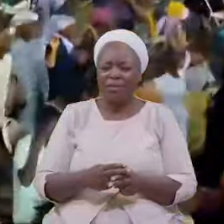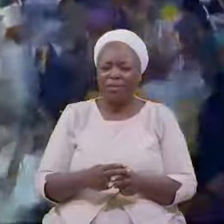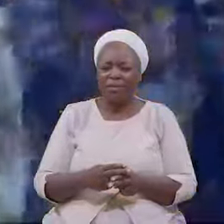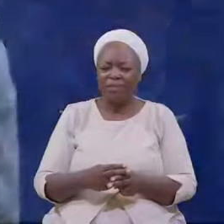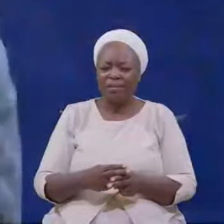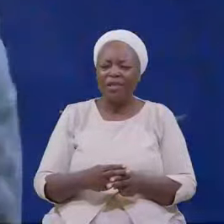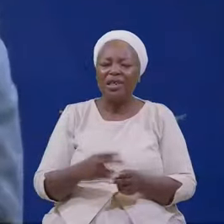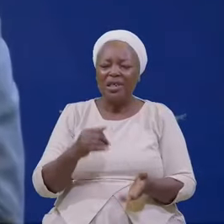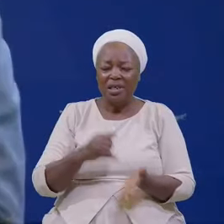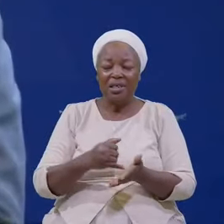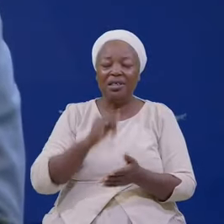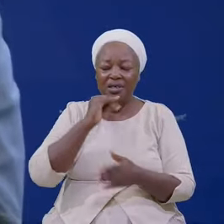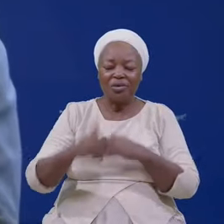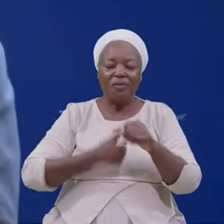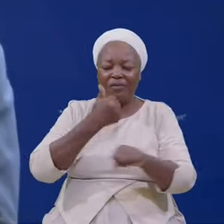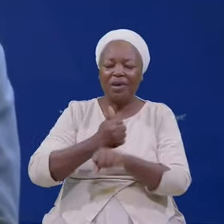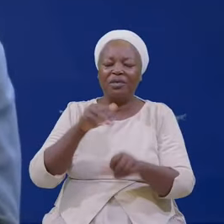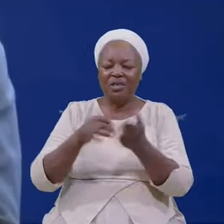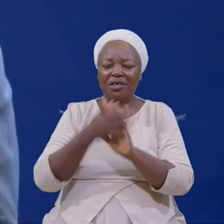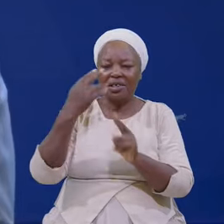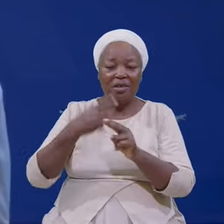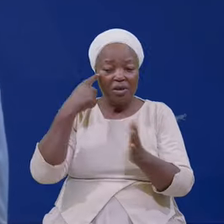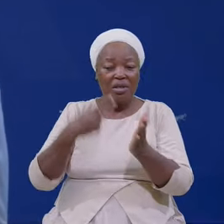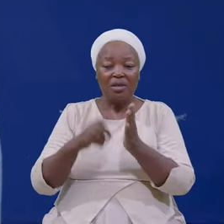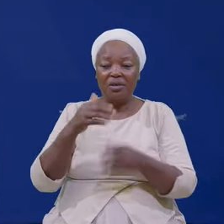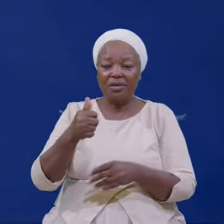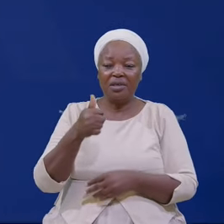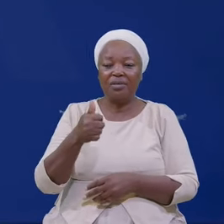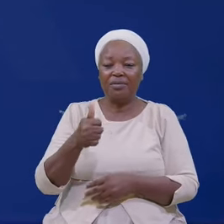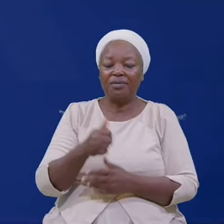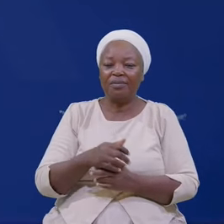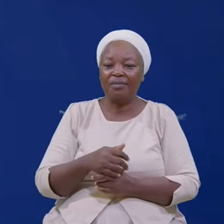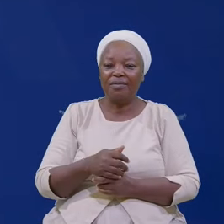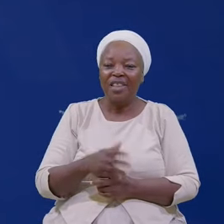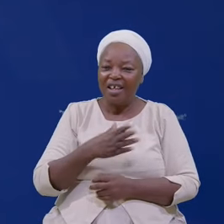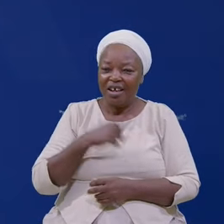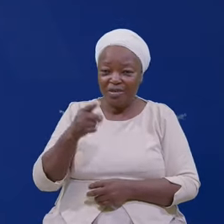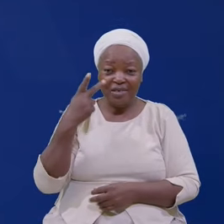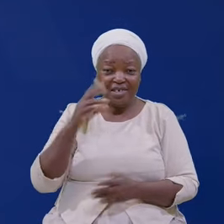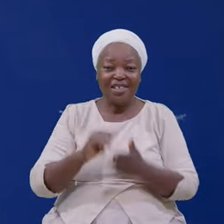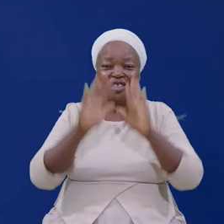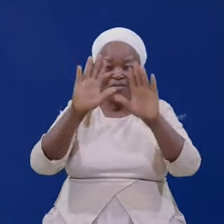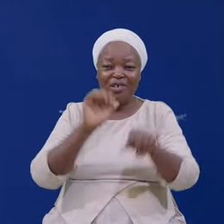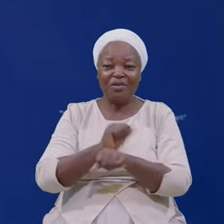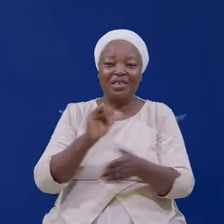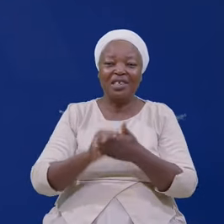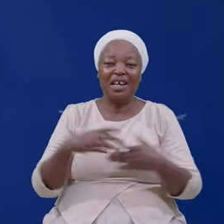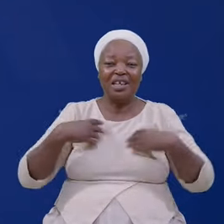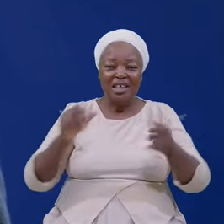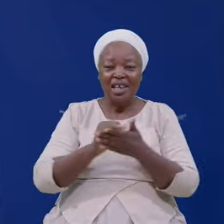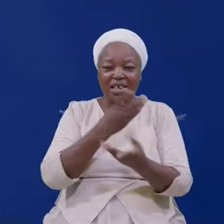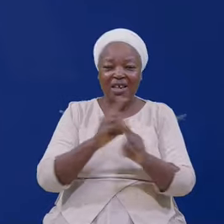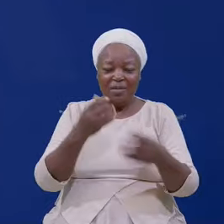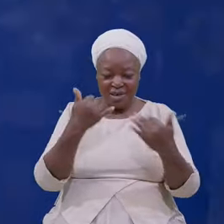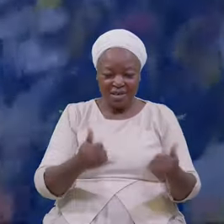It is confirmed. C'est confirmé. Check up yourself. Examinez-vous. And you see that miracle, that healing, that deliverance